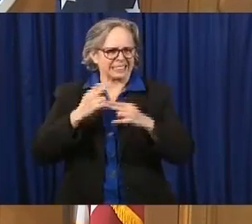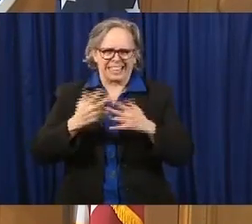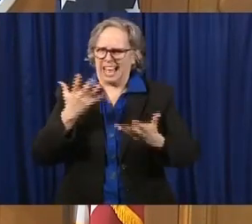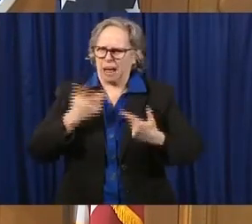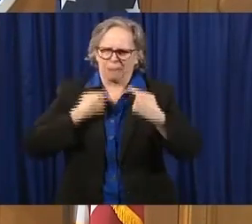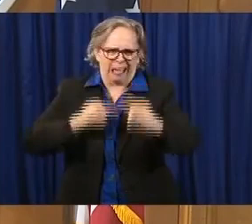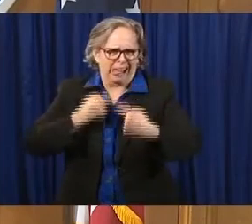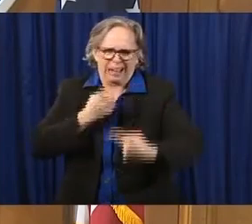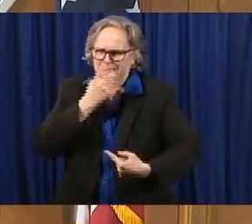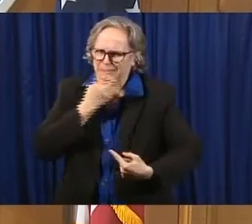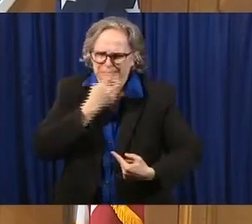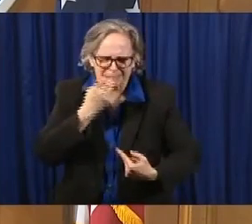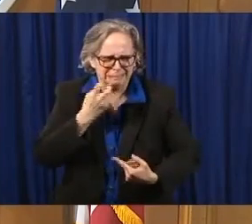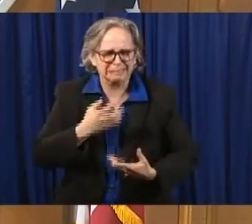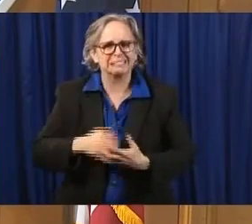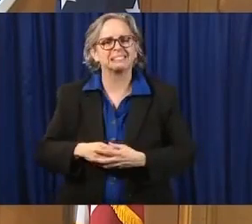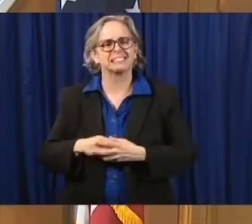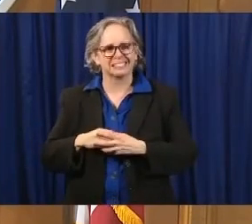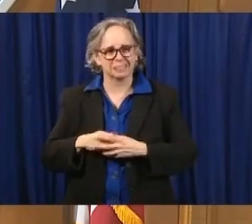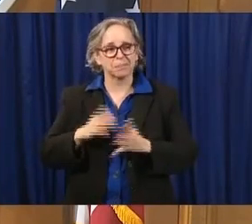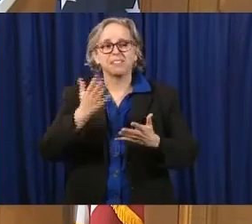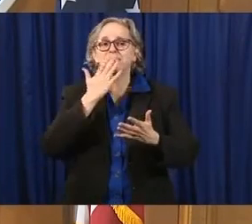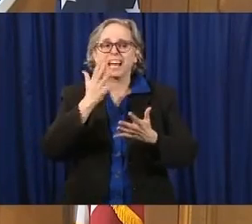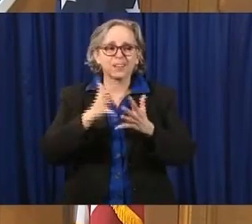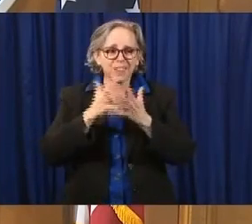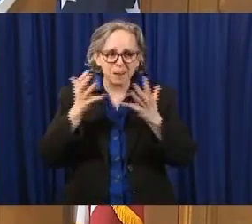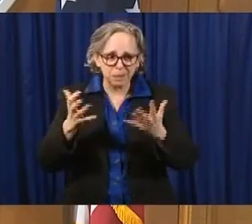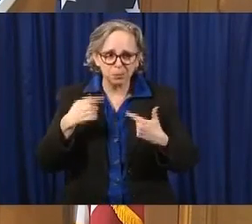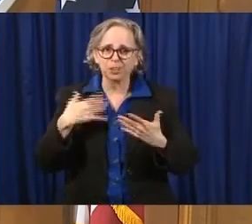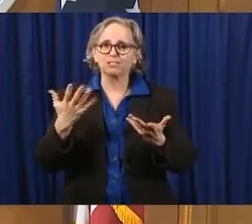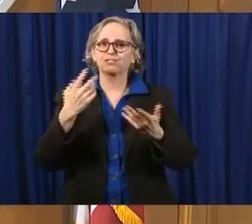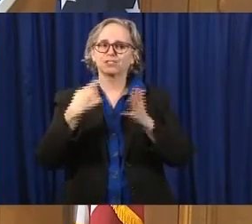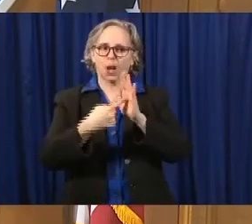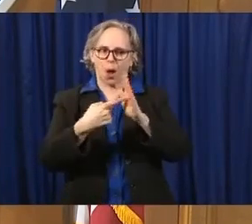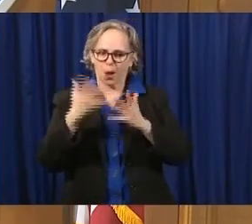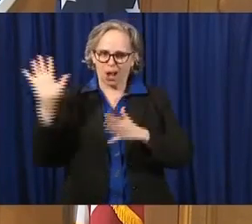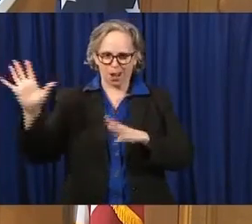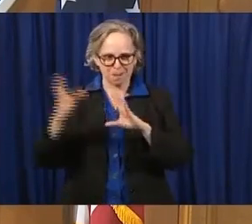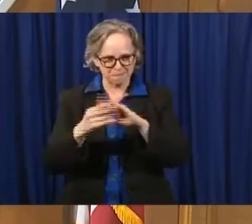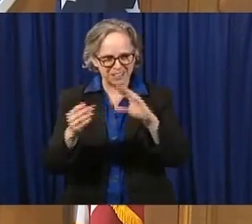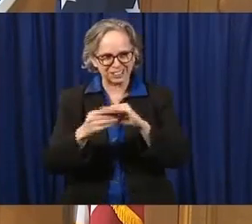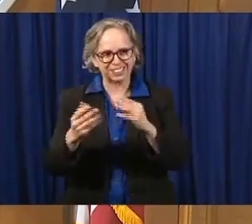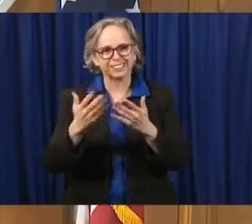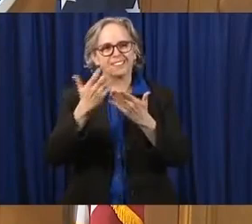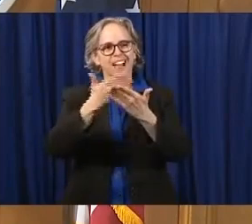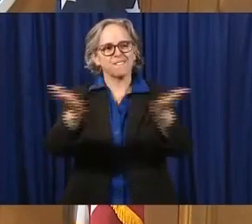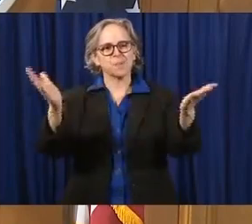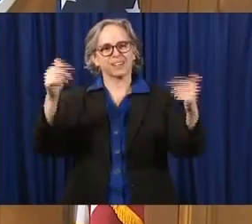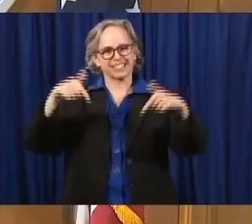Jessica, thank you very, very much, and we're going to share your message with everybody in Ohio.